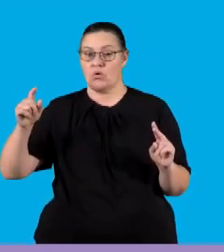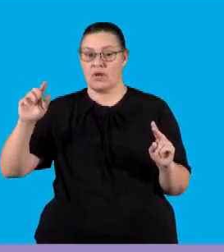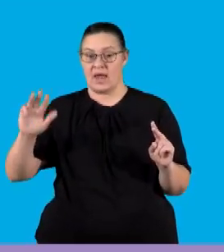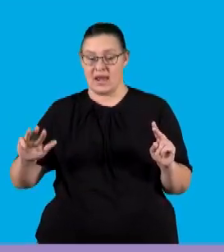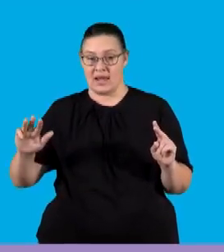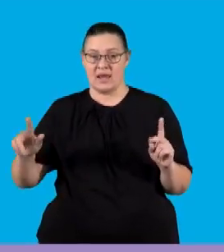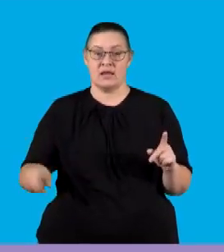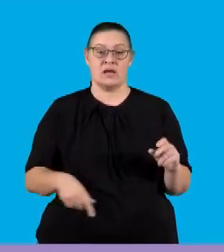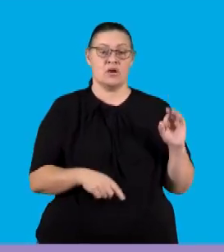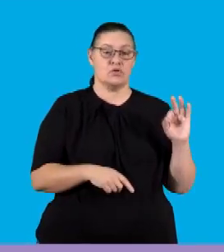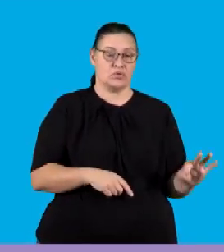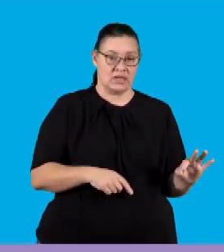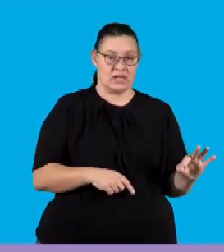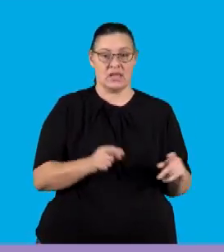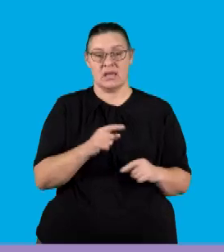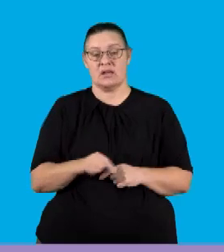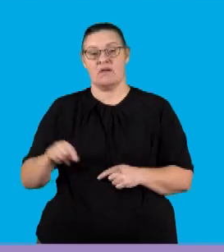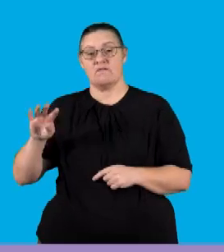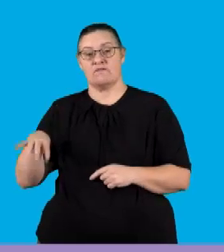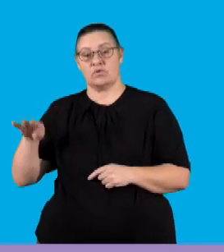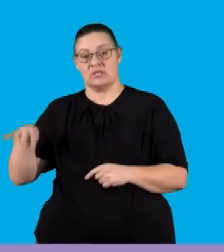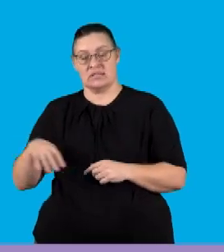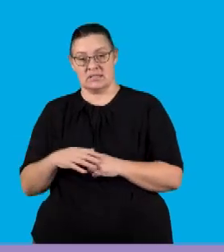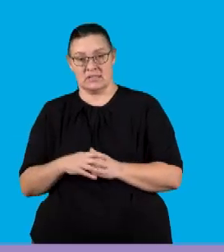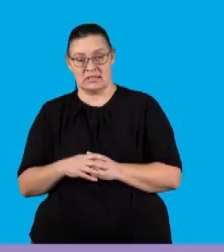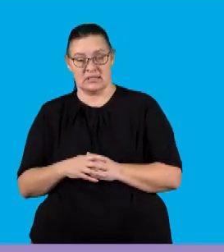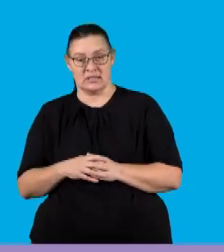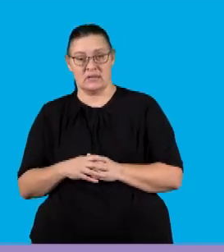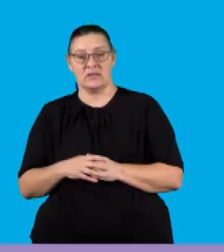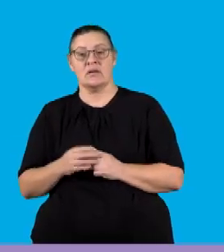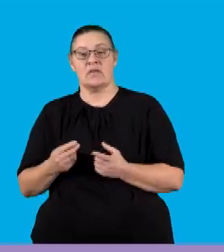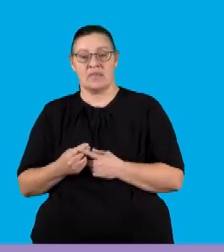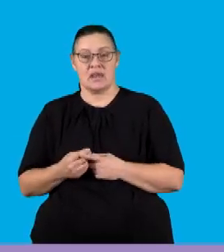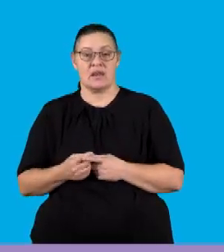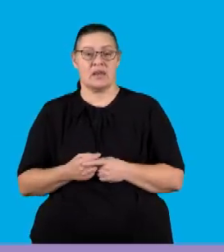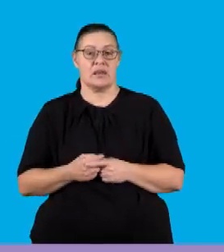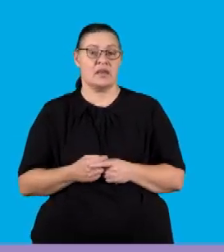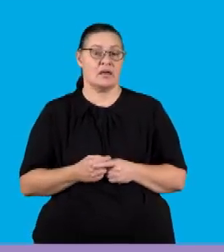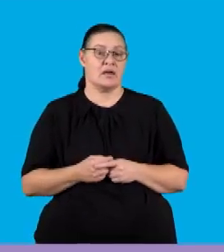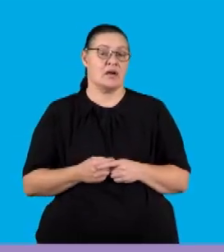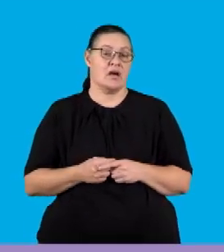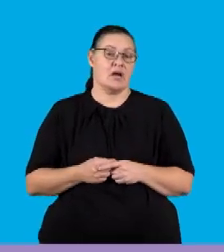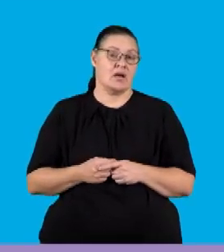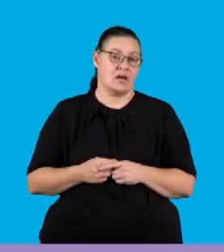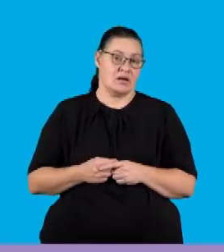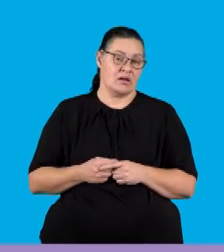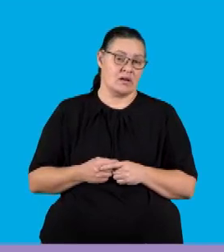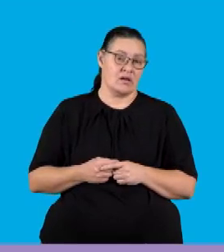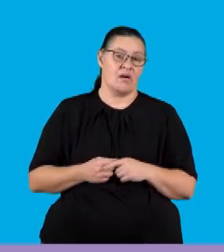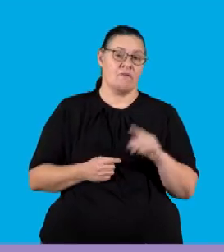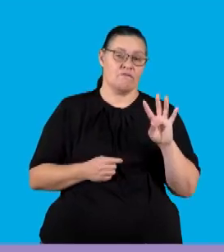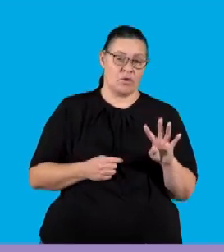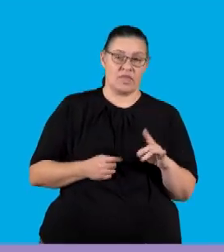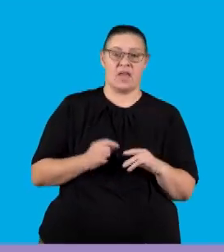third value being 3, and that results in a 14. We are given the fourth input value and the